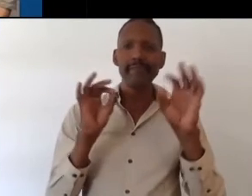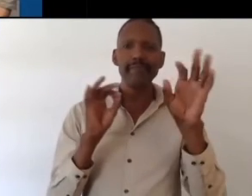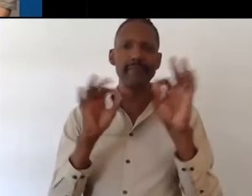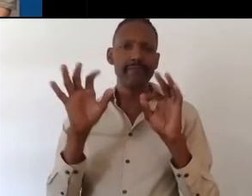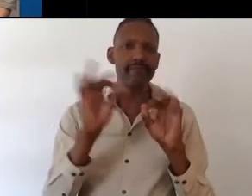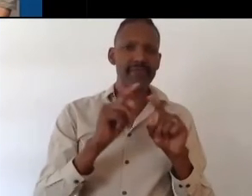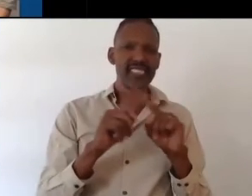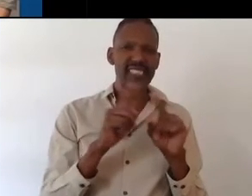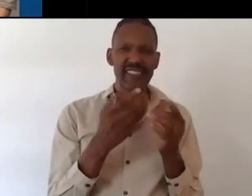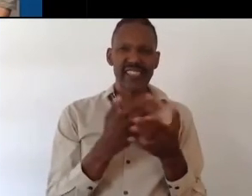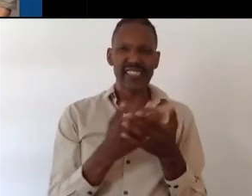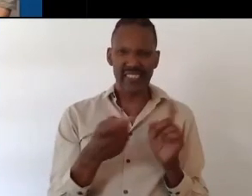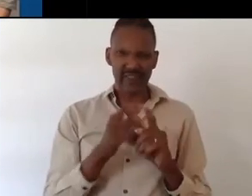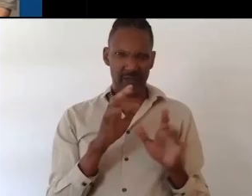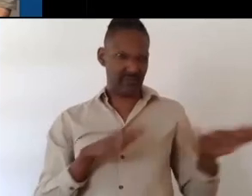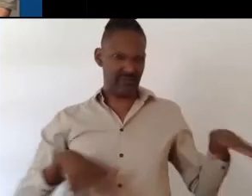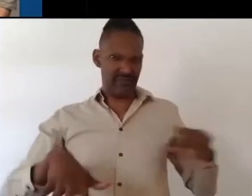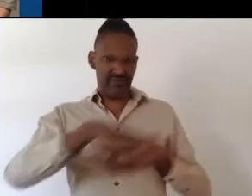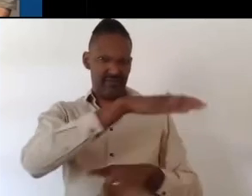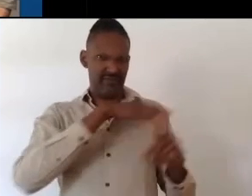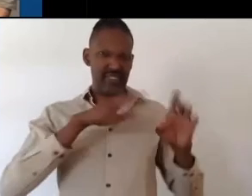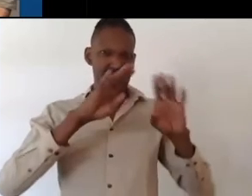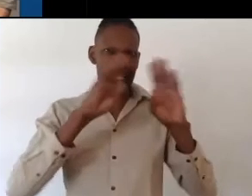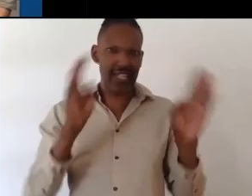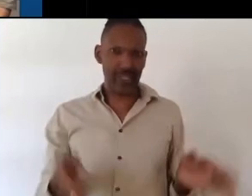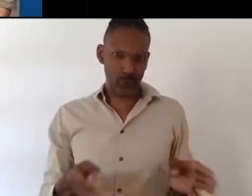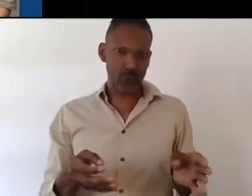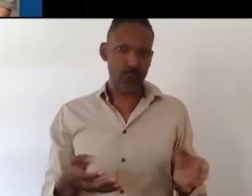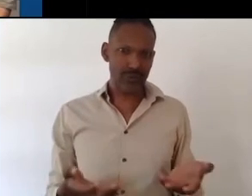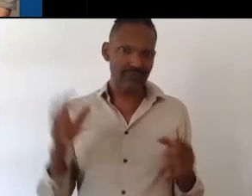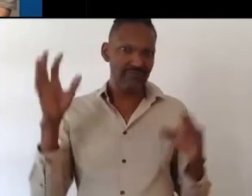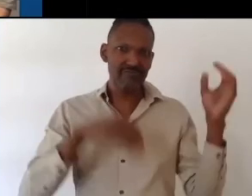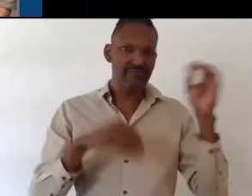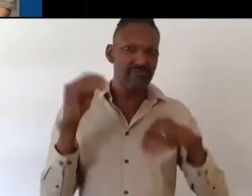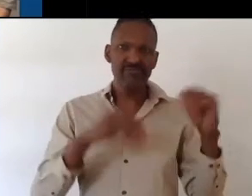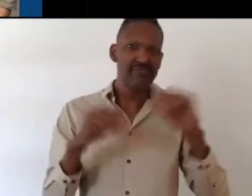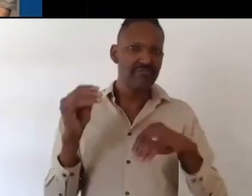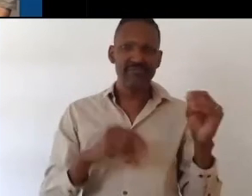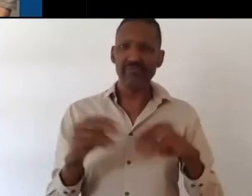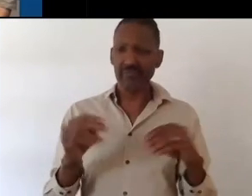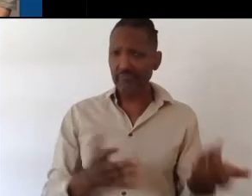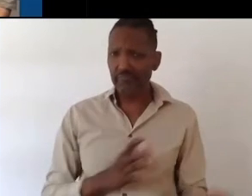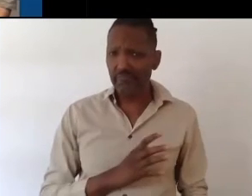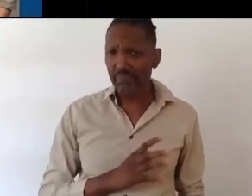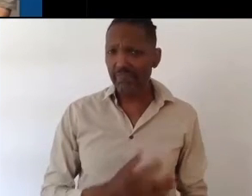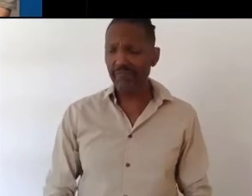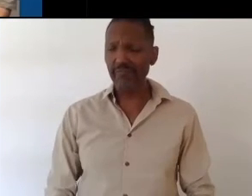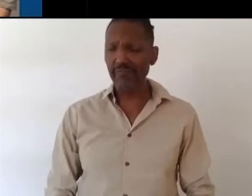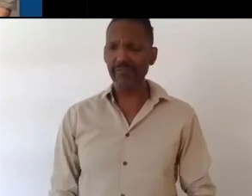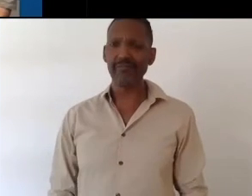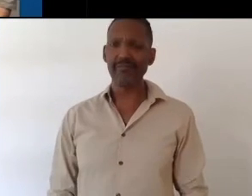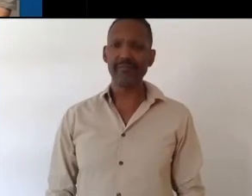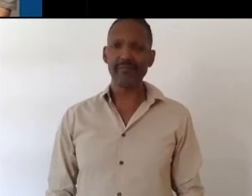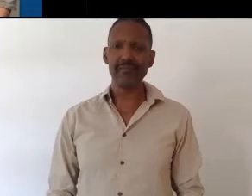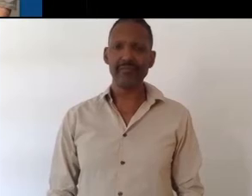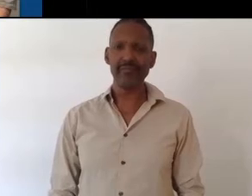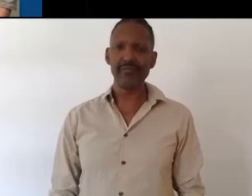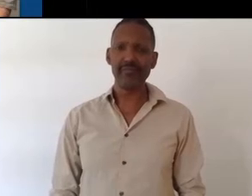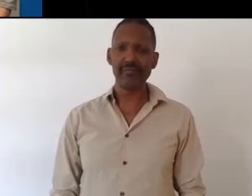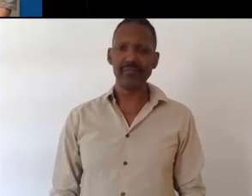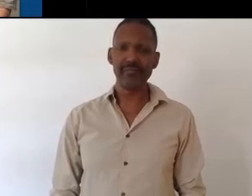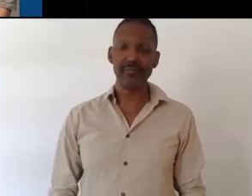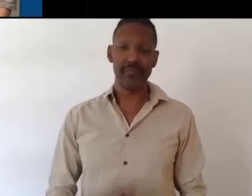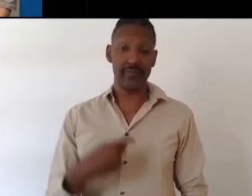feel, work the best. Recyclables, we ask parents to collect them during this distance learning time, but we were